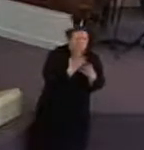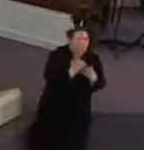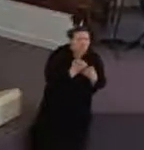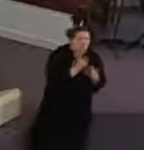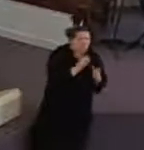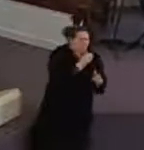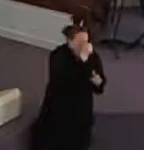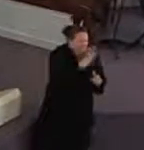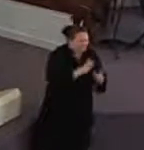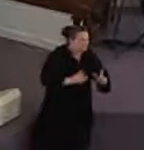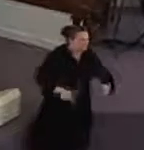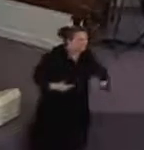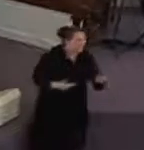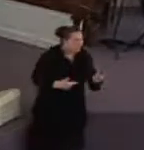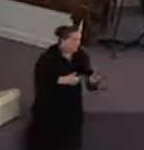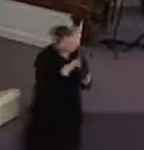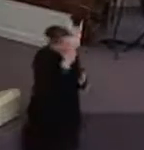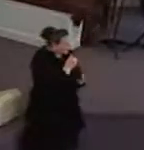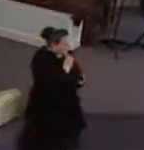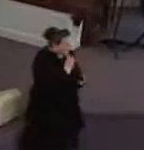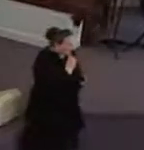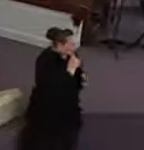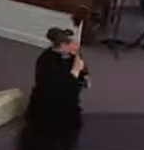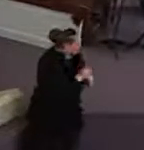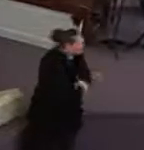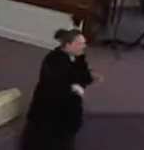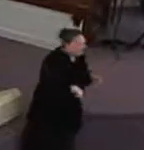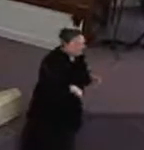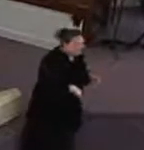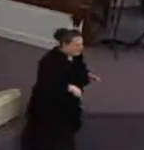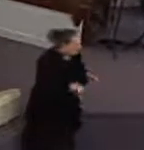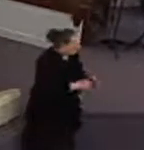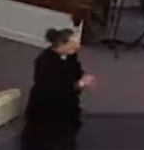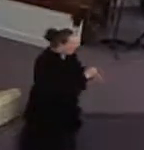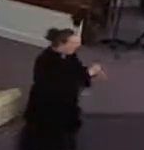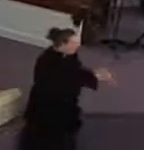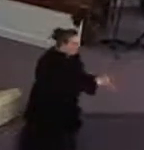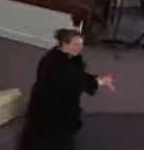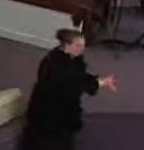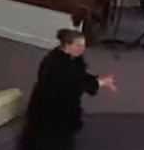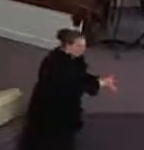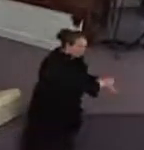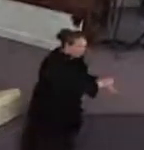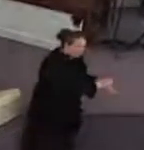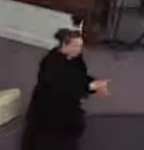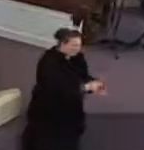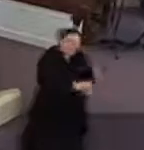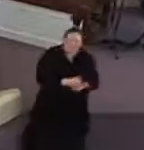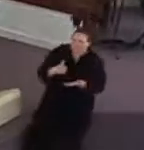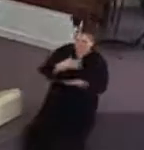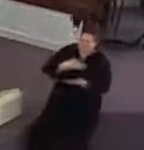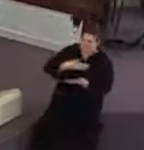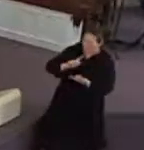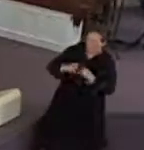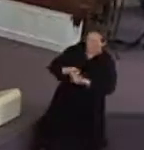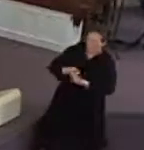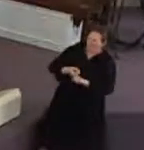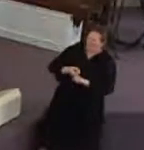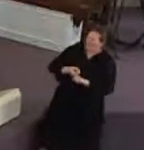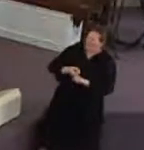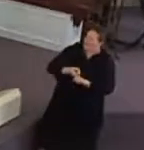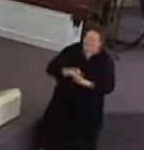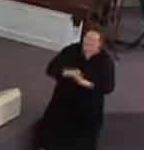"Preacher, I can't grant you the life of your friend." The preacher replied, "Friend? He's